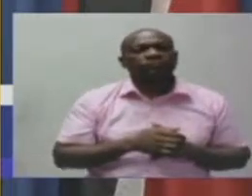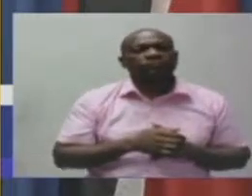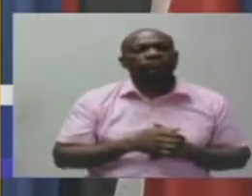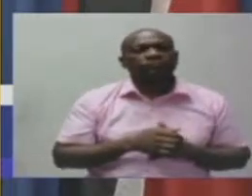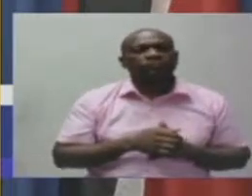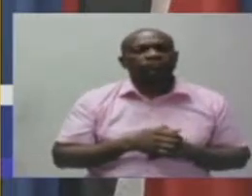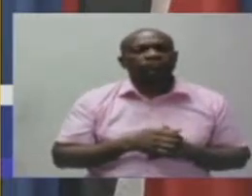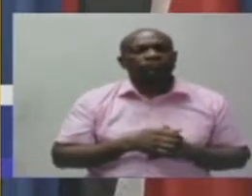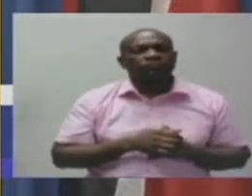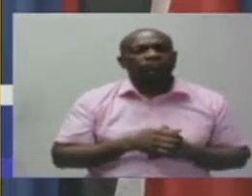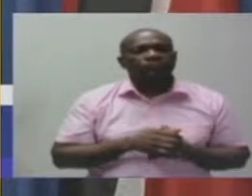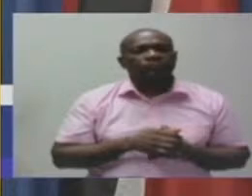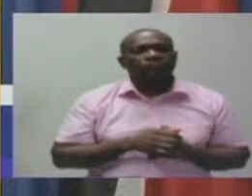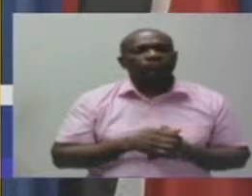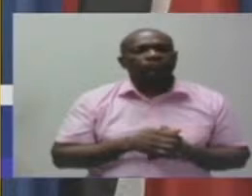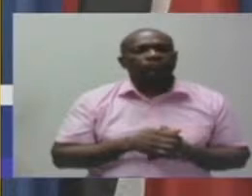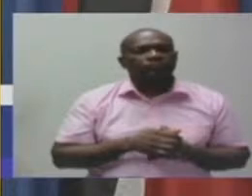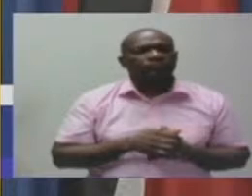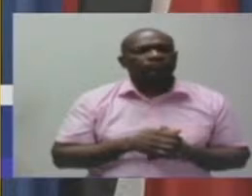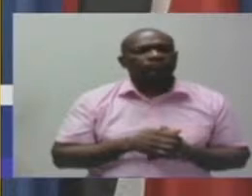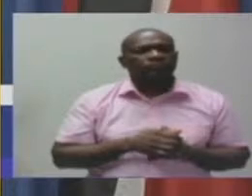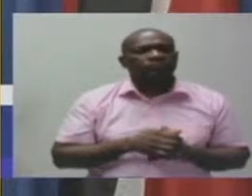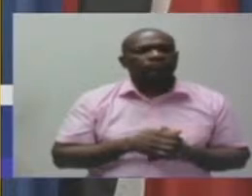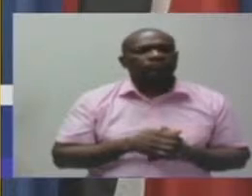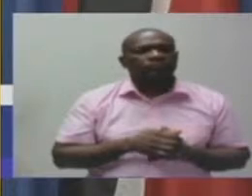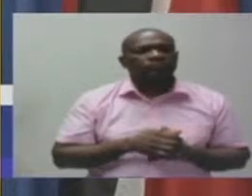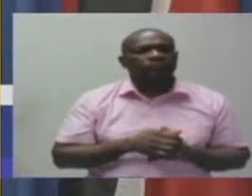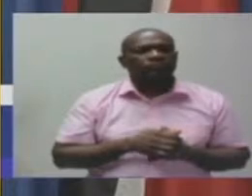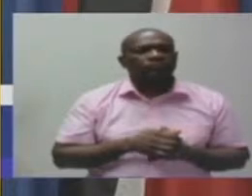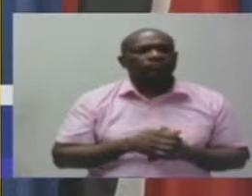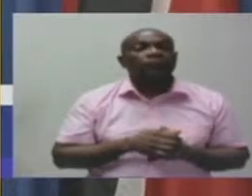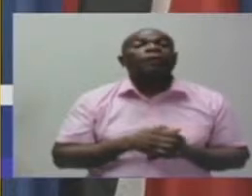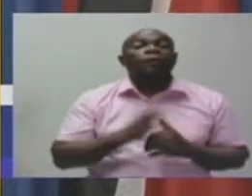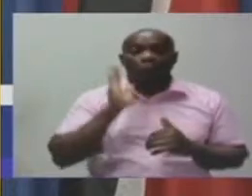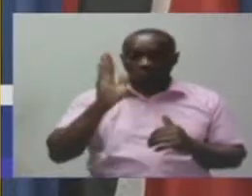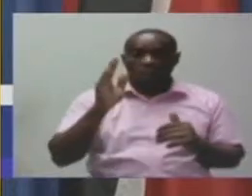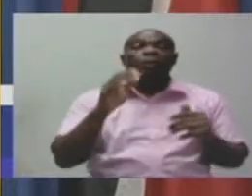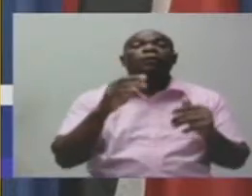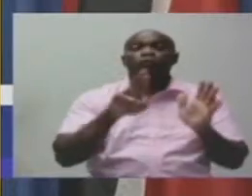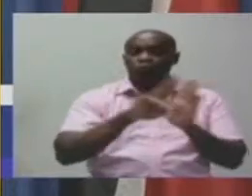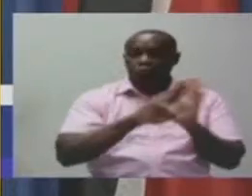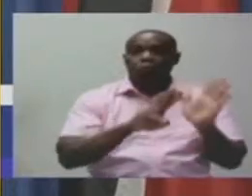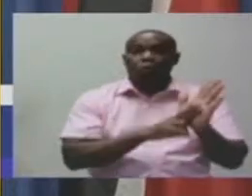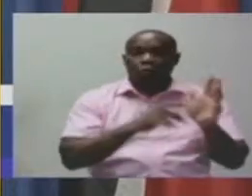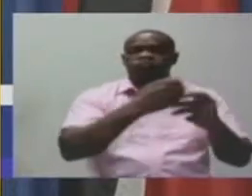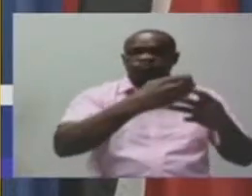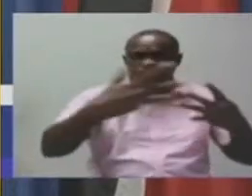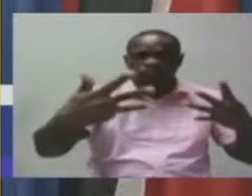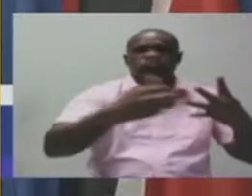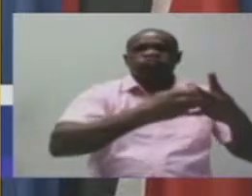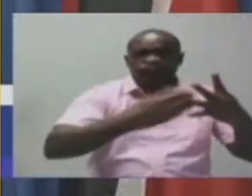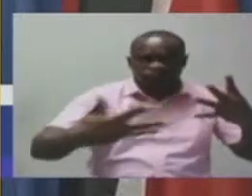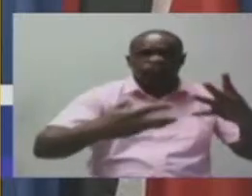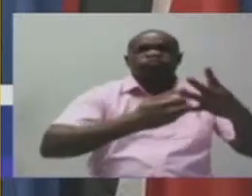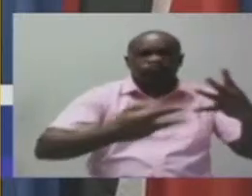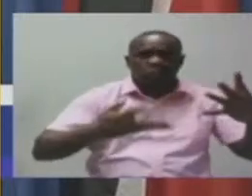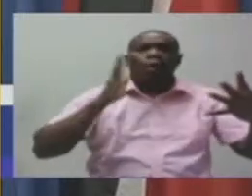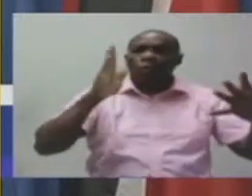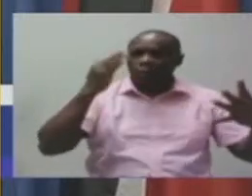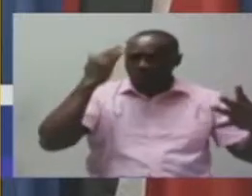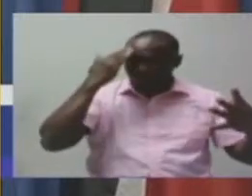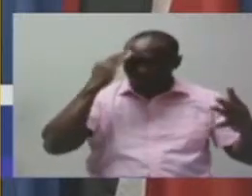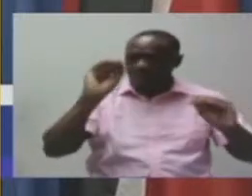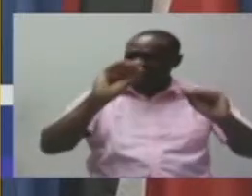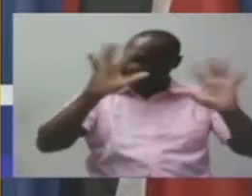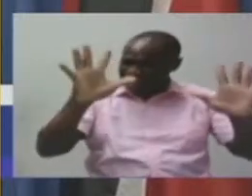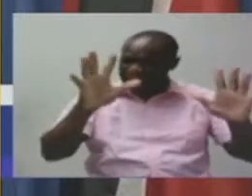The regulations will come out. It will be spelled out. You will know what is legal. You will know what is illegal. And we